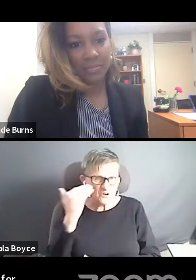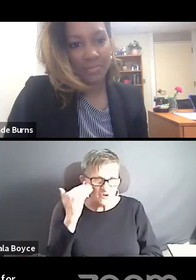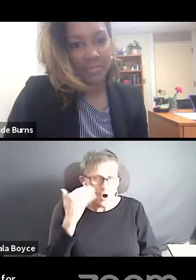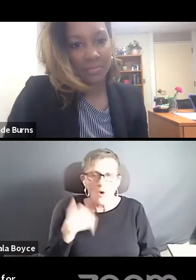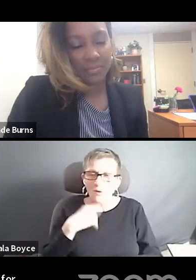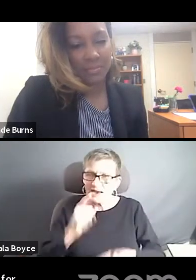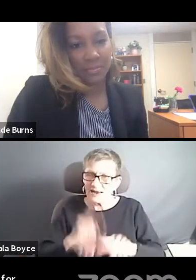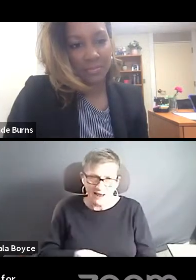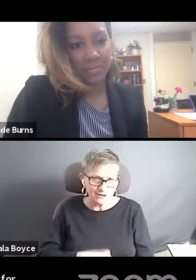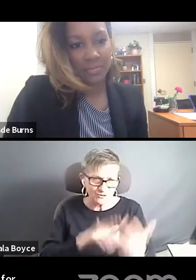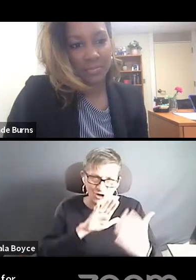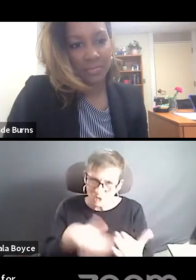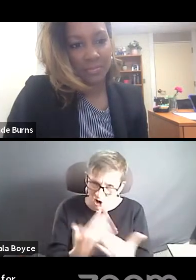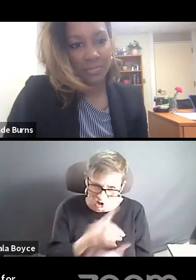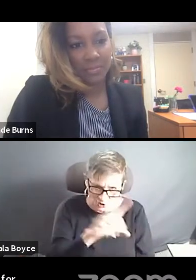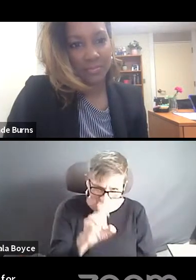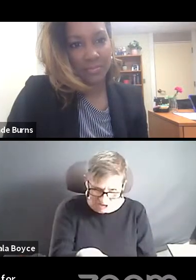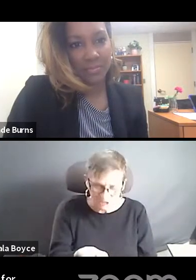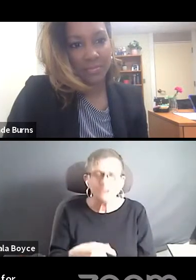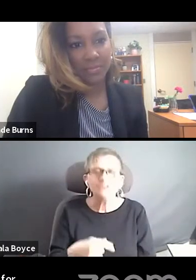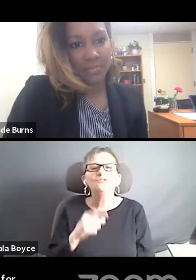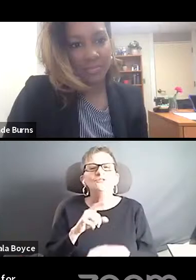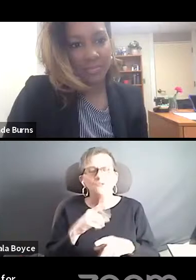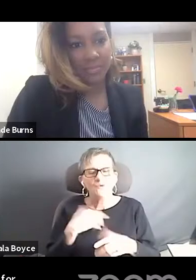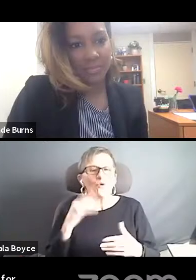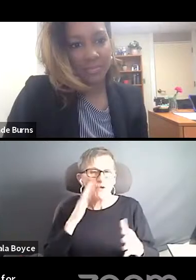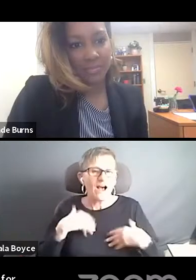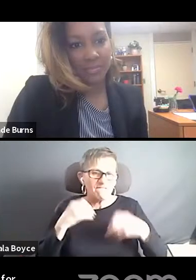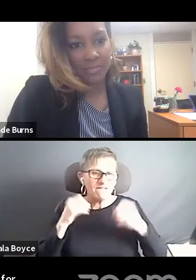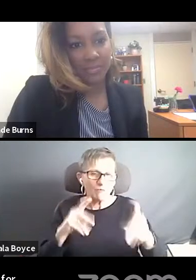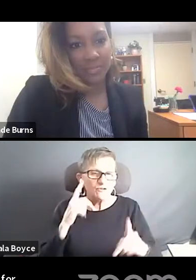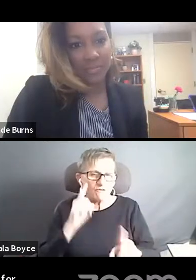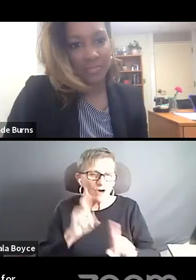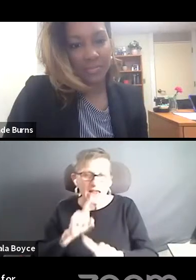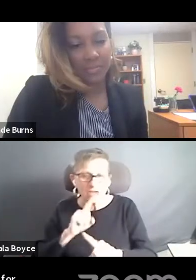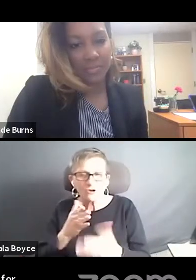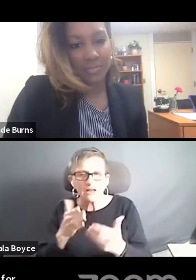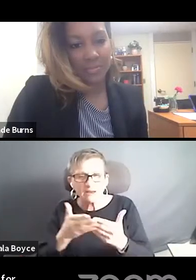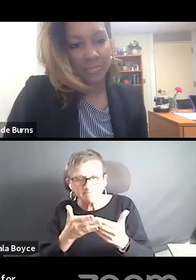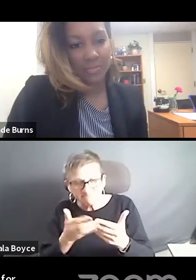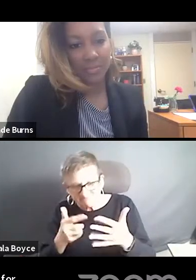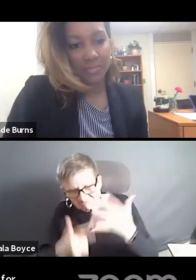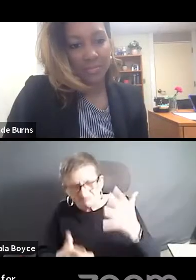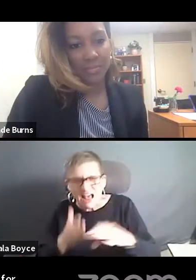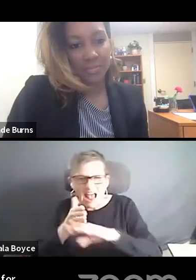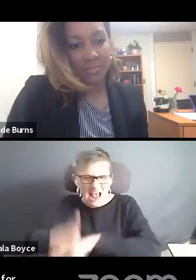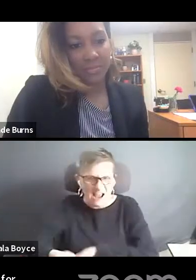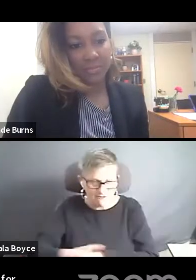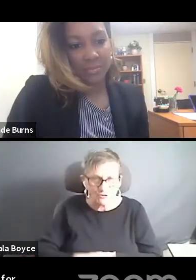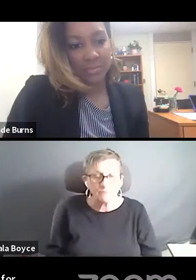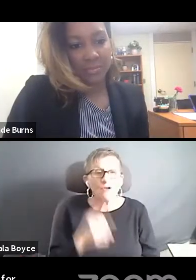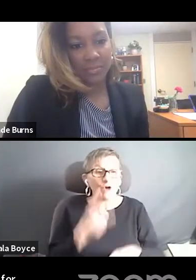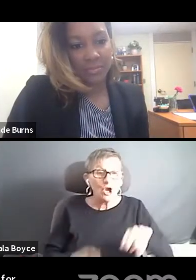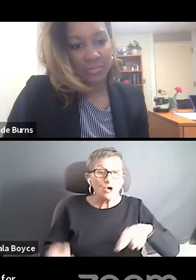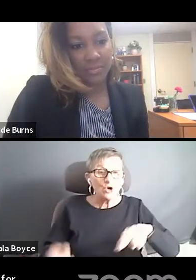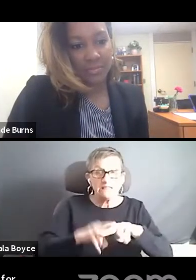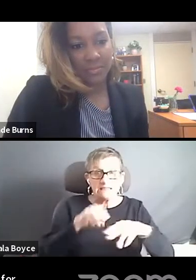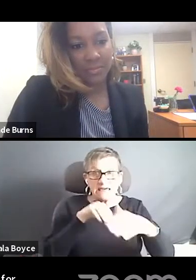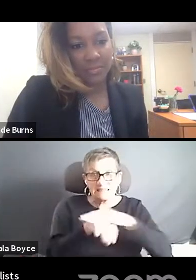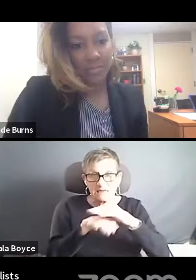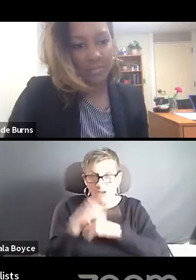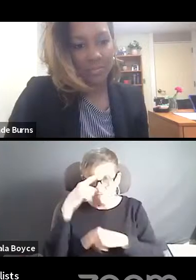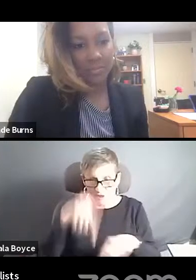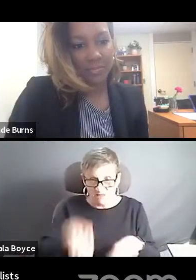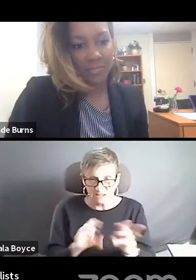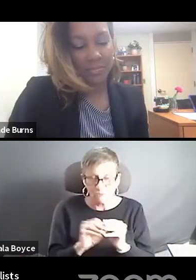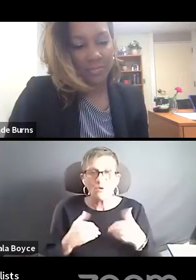them all, so we will have opportunities to do so after this as well. In order to increase the accessibility of this session, we also have